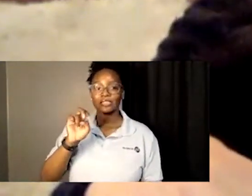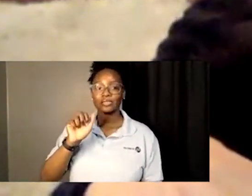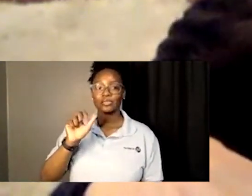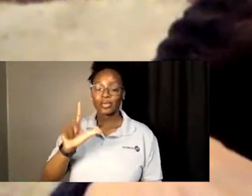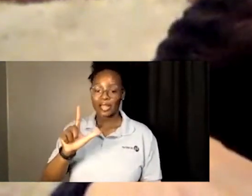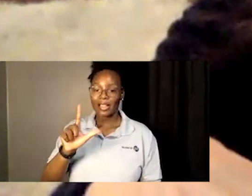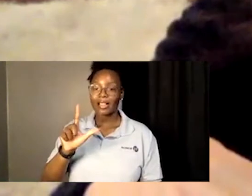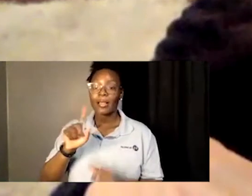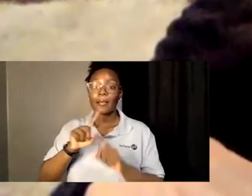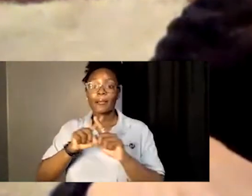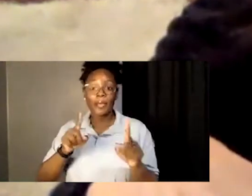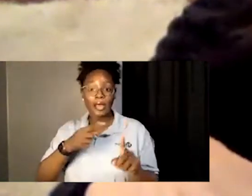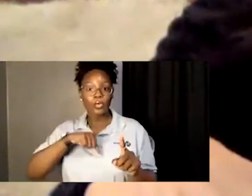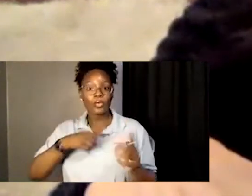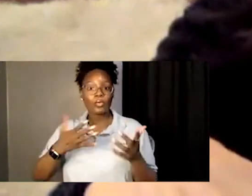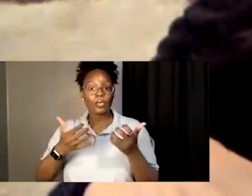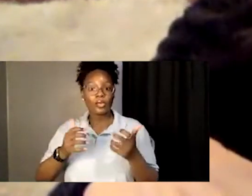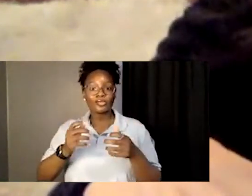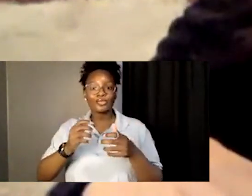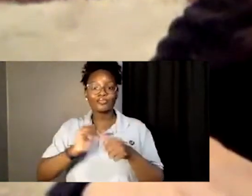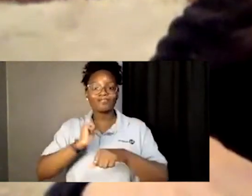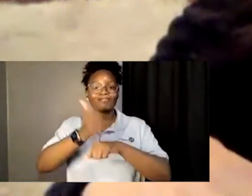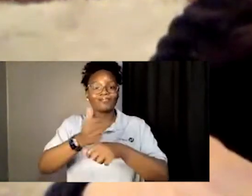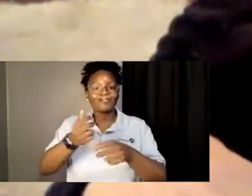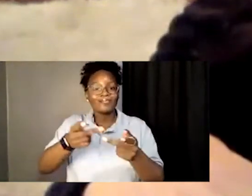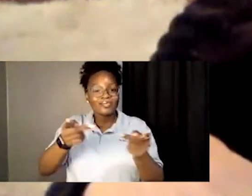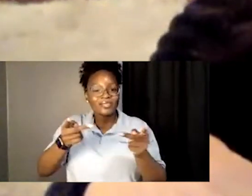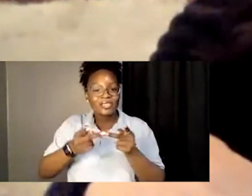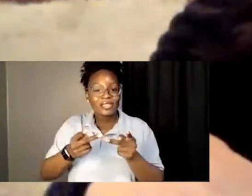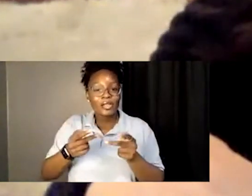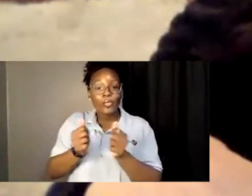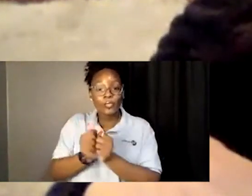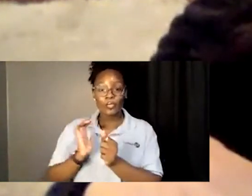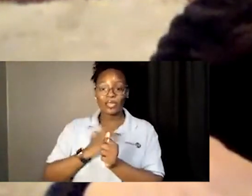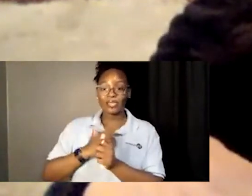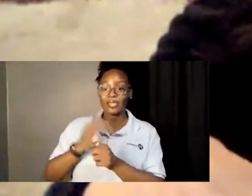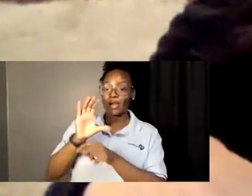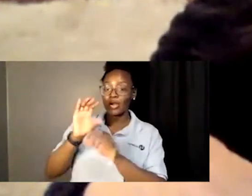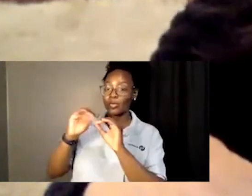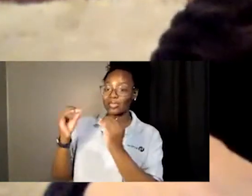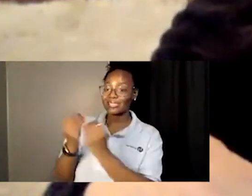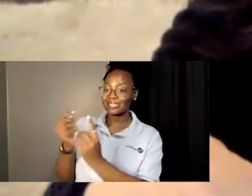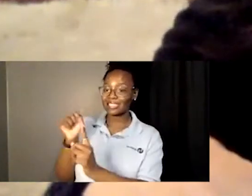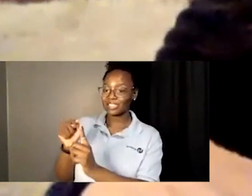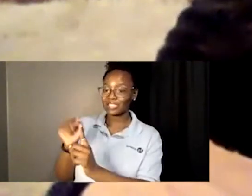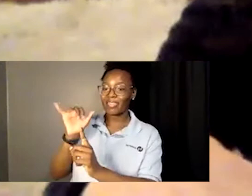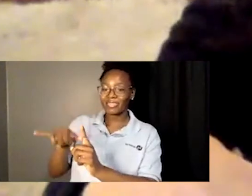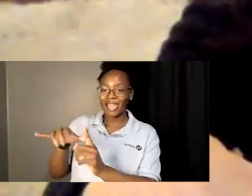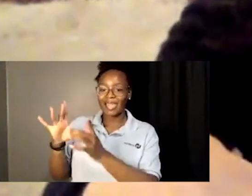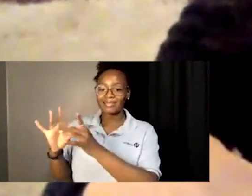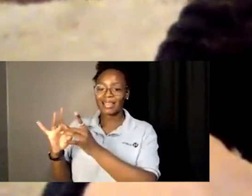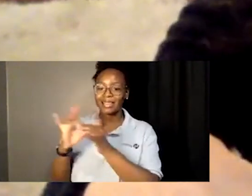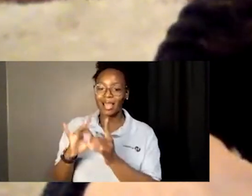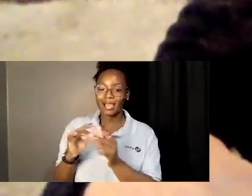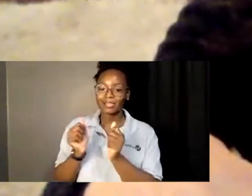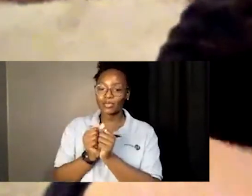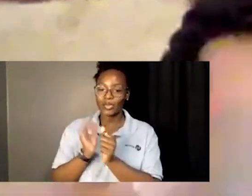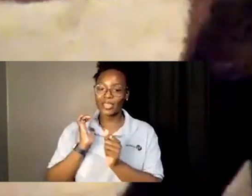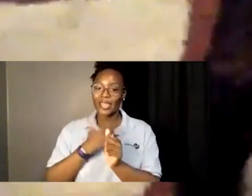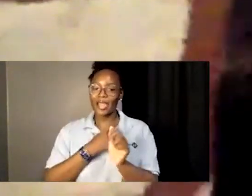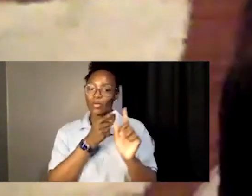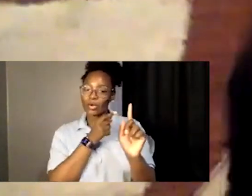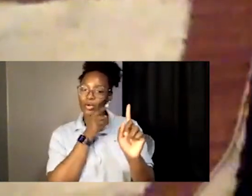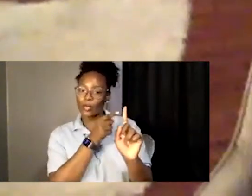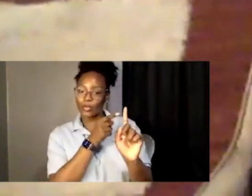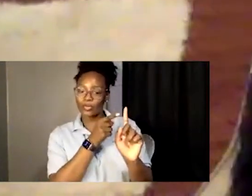as an organization that is absolutely consistent with our sisterhood values. And we wanted to share that position with